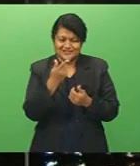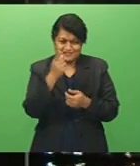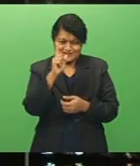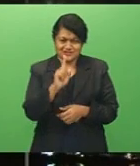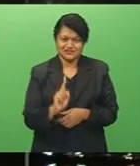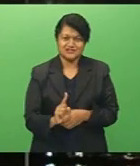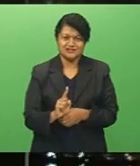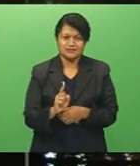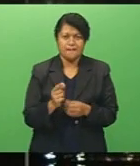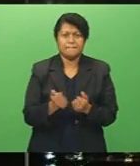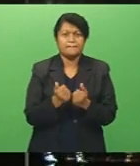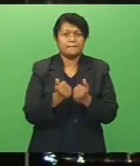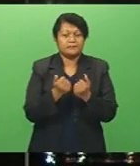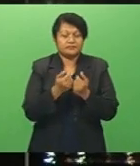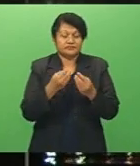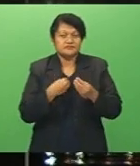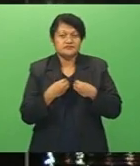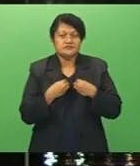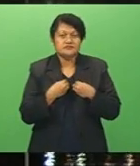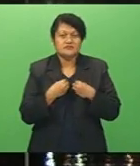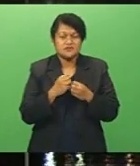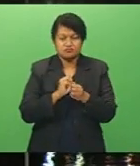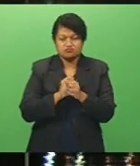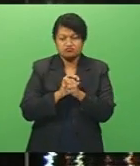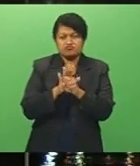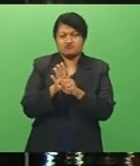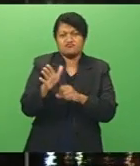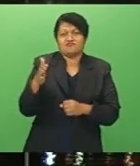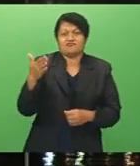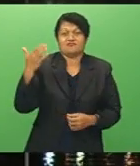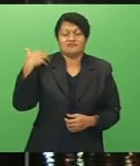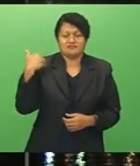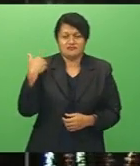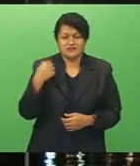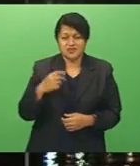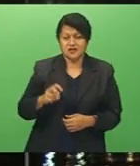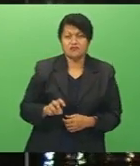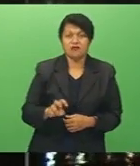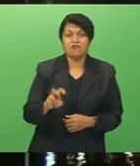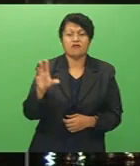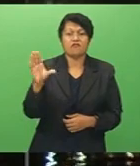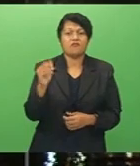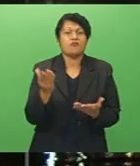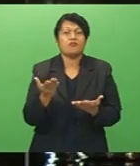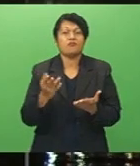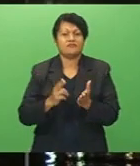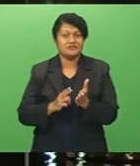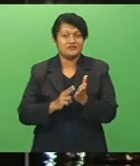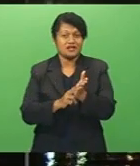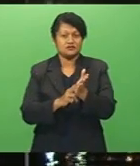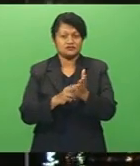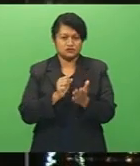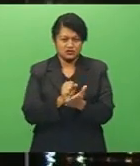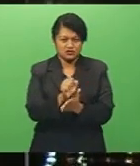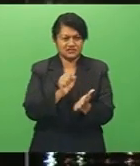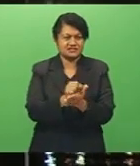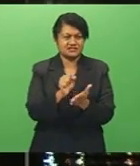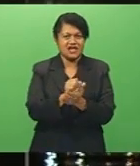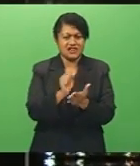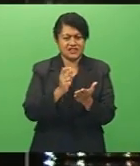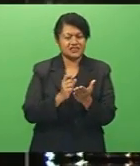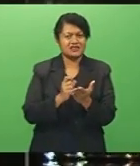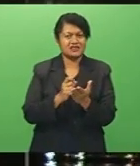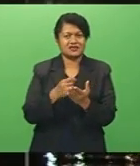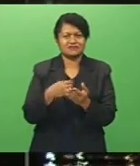are affected by the COVID crisis travel from Nadi to sell their unique products at Thurston Garden in